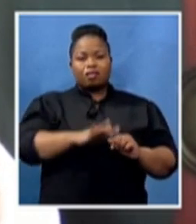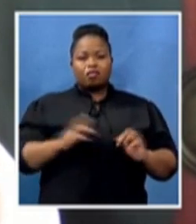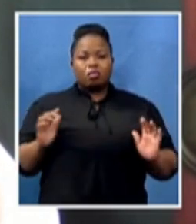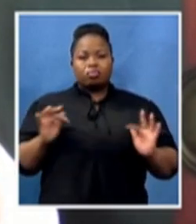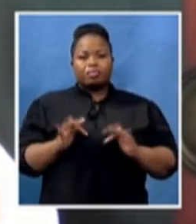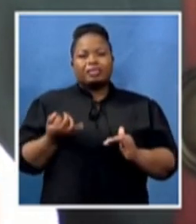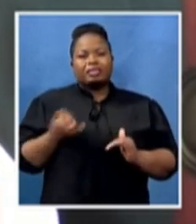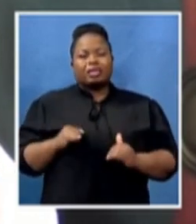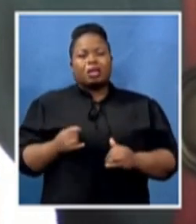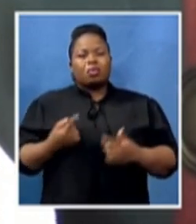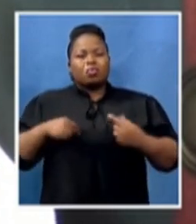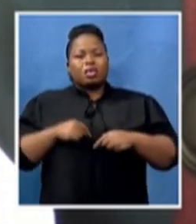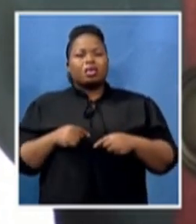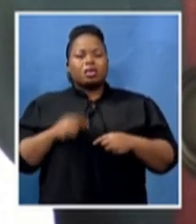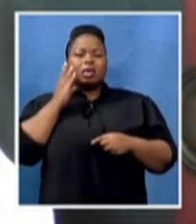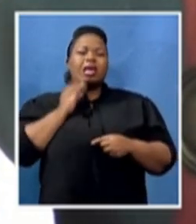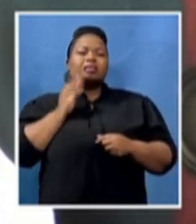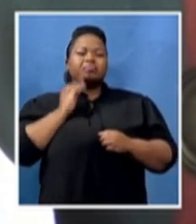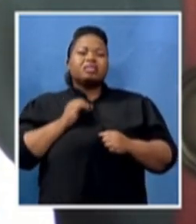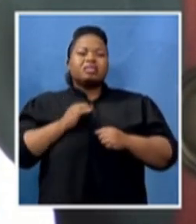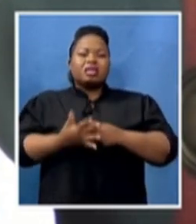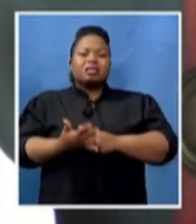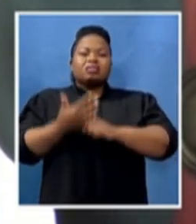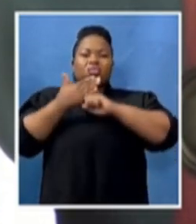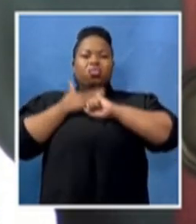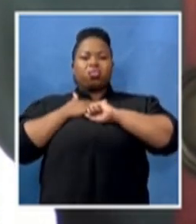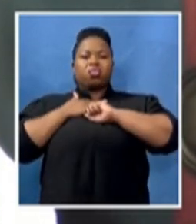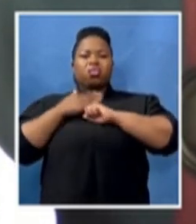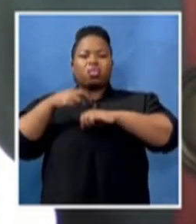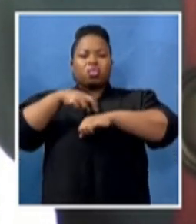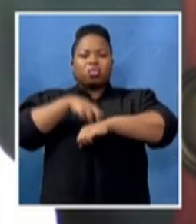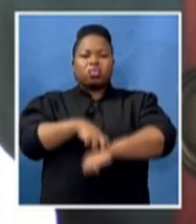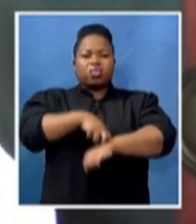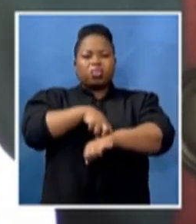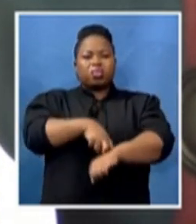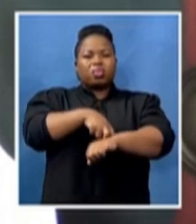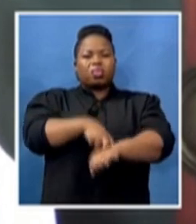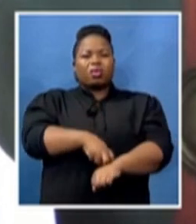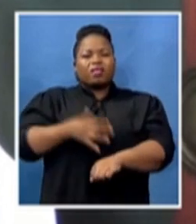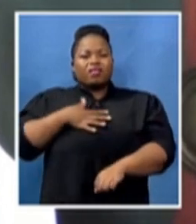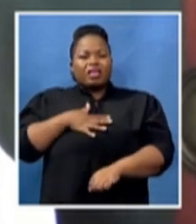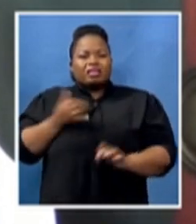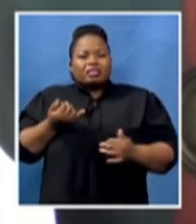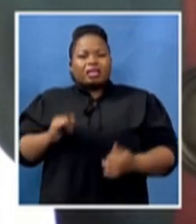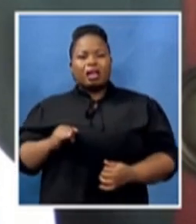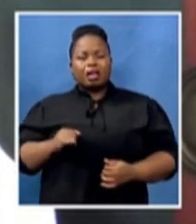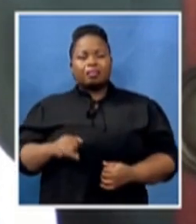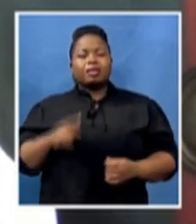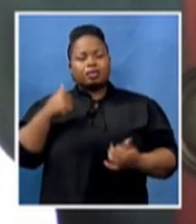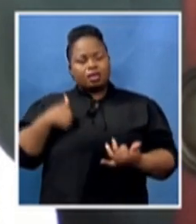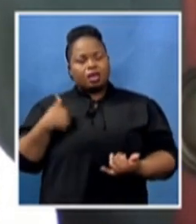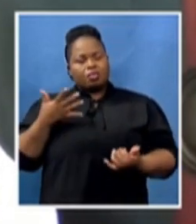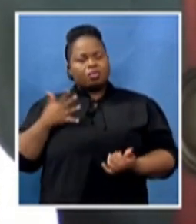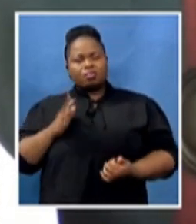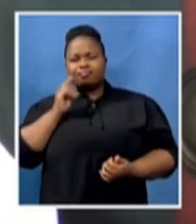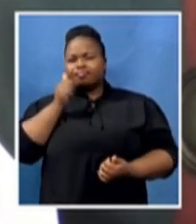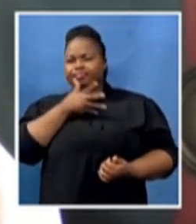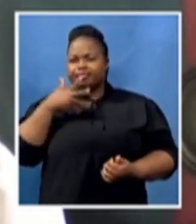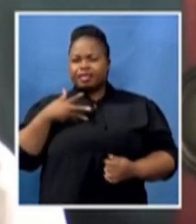this lecture is to locate the phenomenon of gender-based violence within a global and domestic